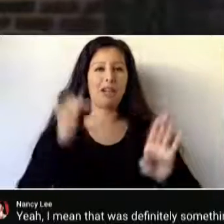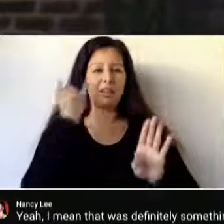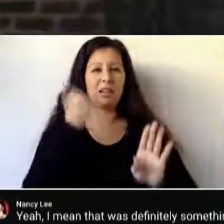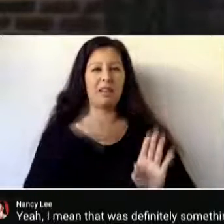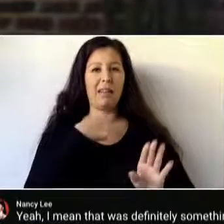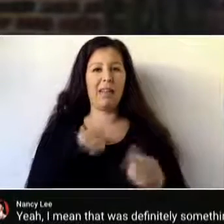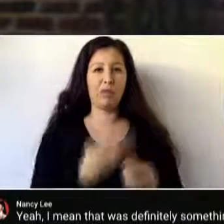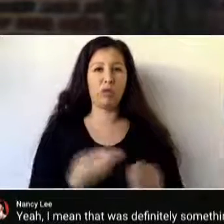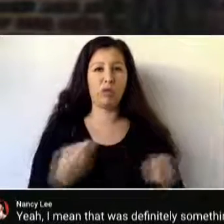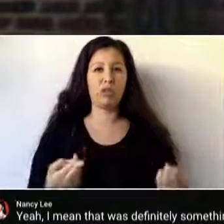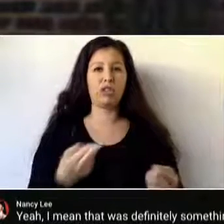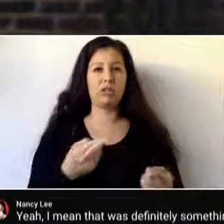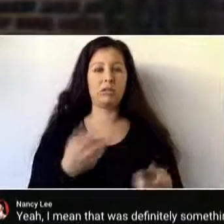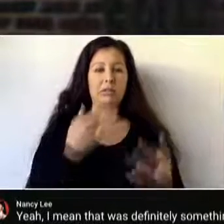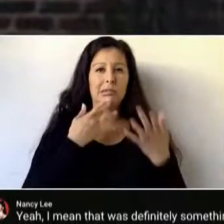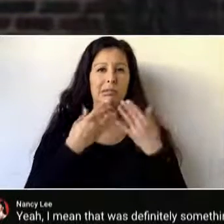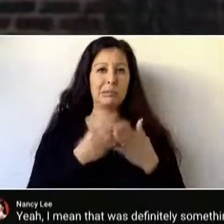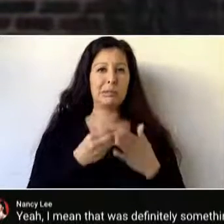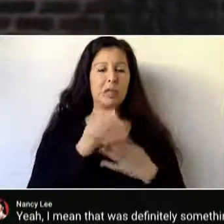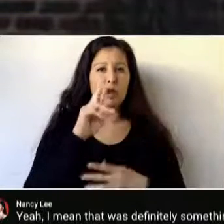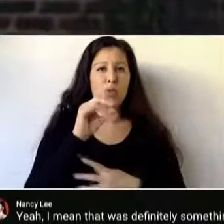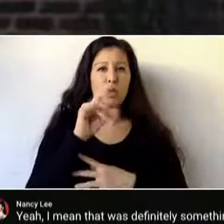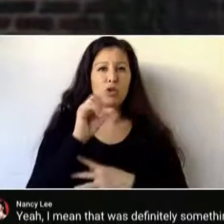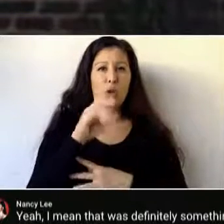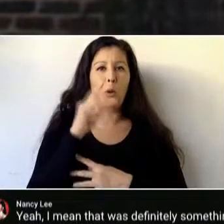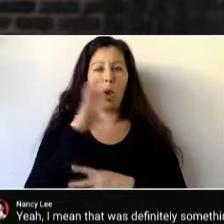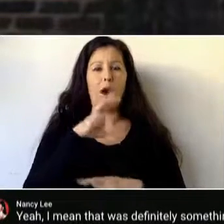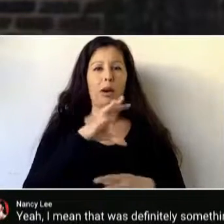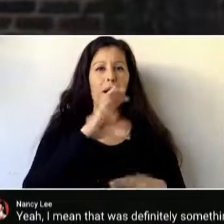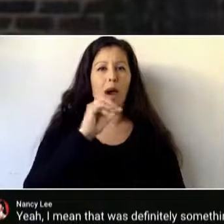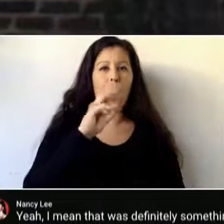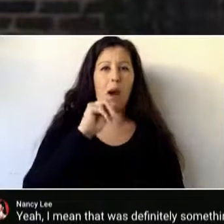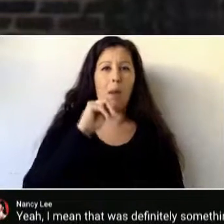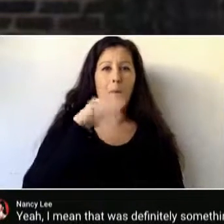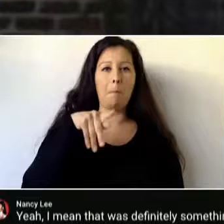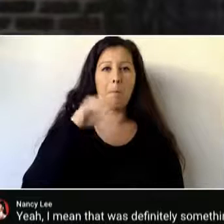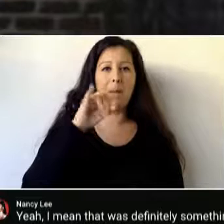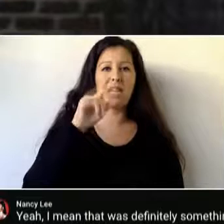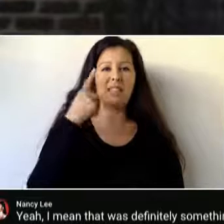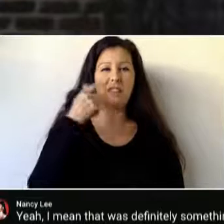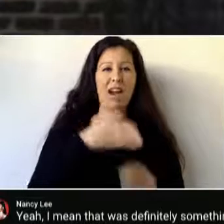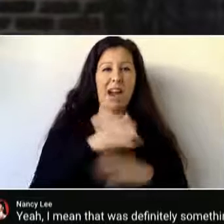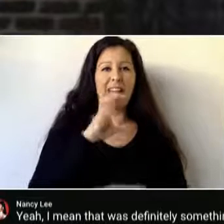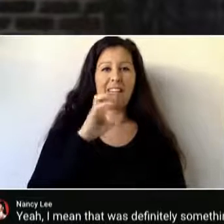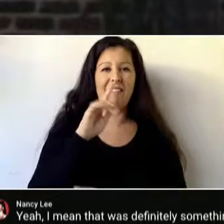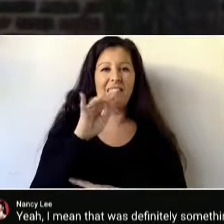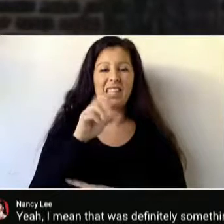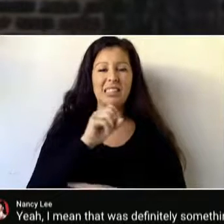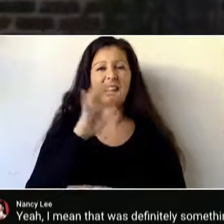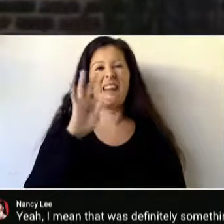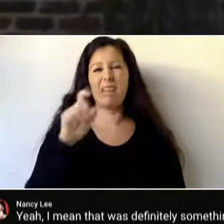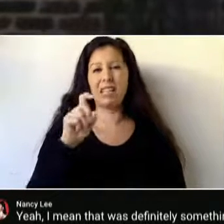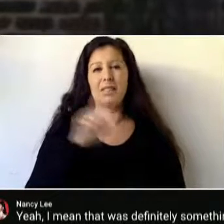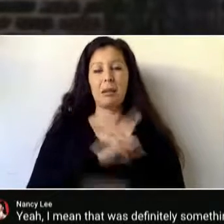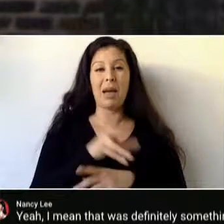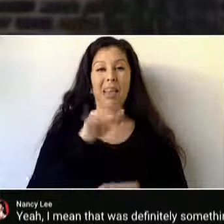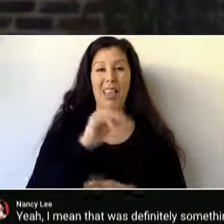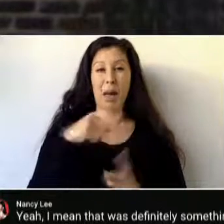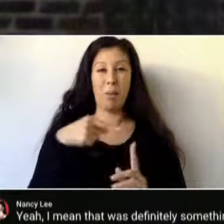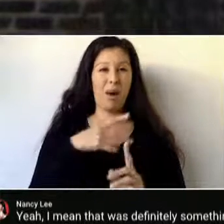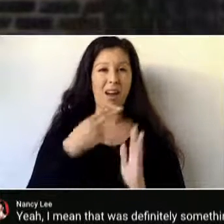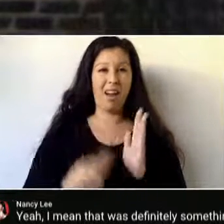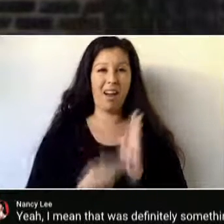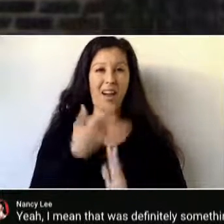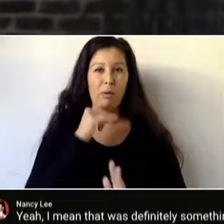have the resources to do, like, the rotoscoping or the compositing in After Effects. But at that point, you know, honestly, like, we didn't